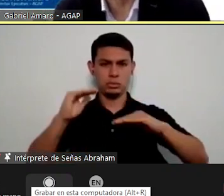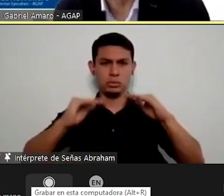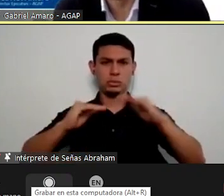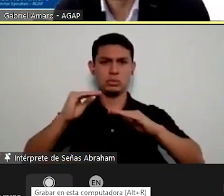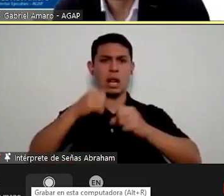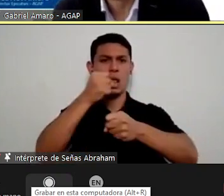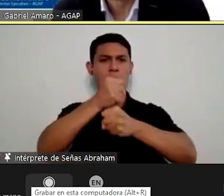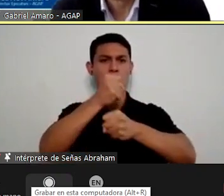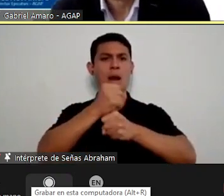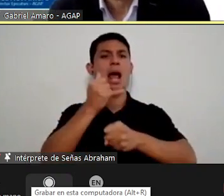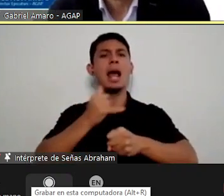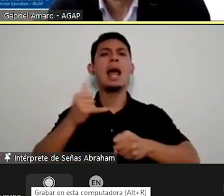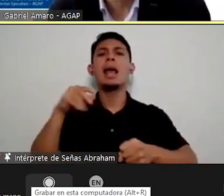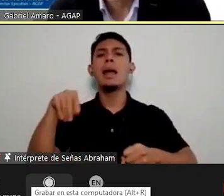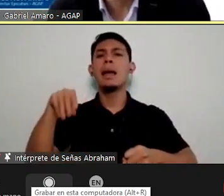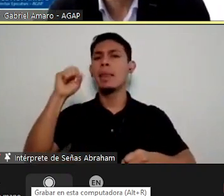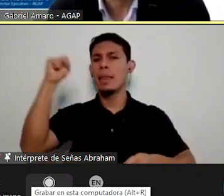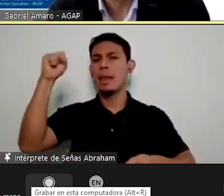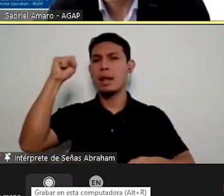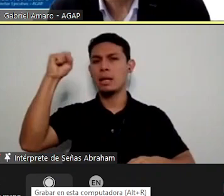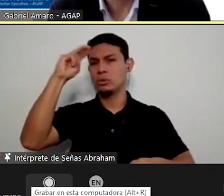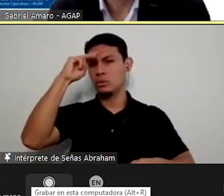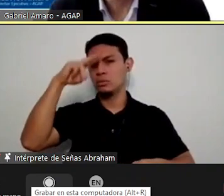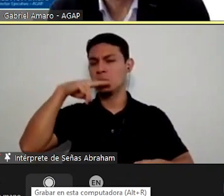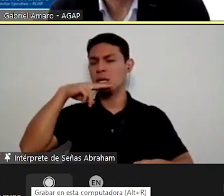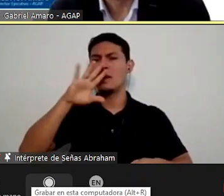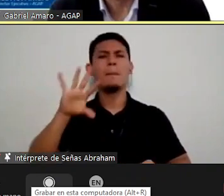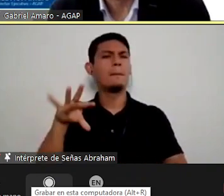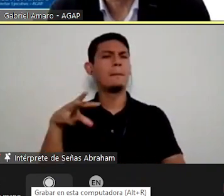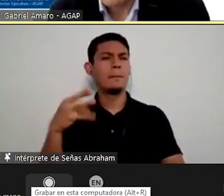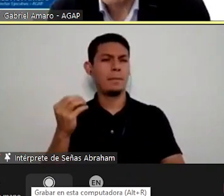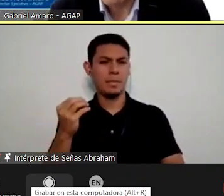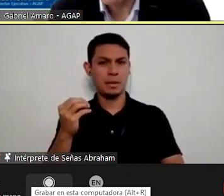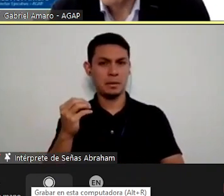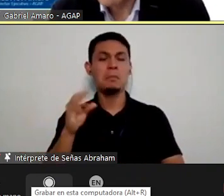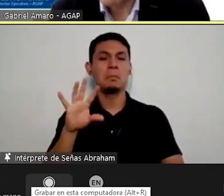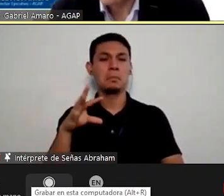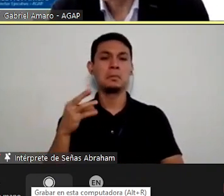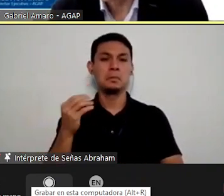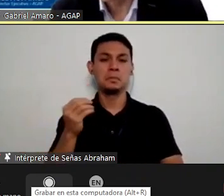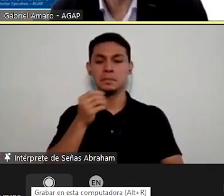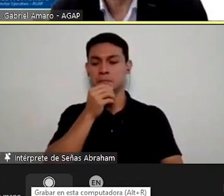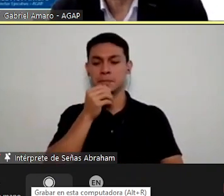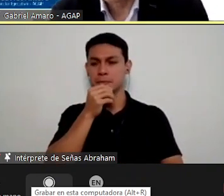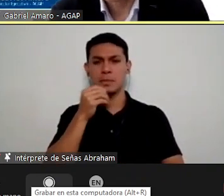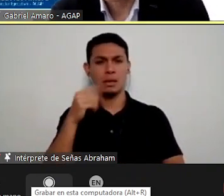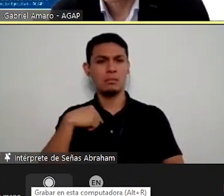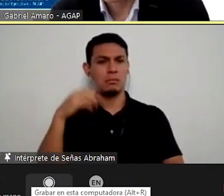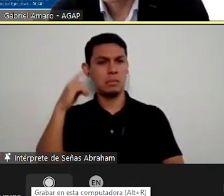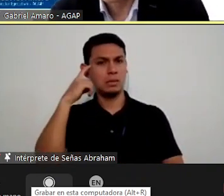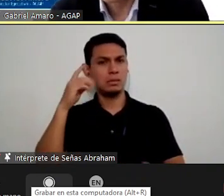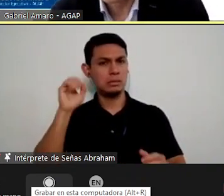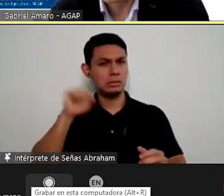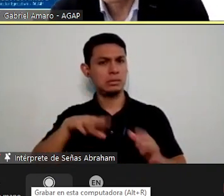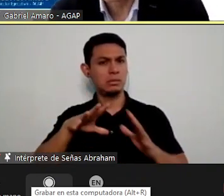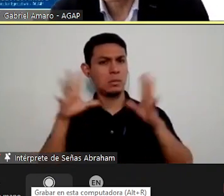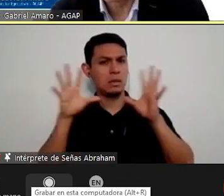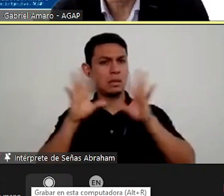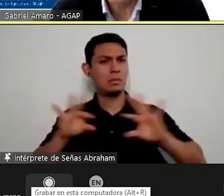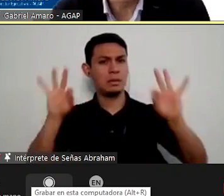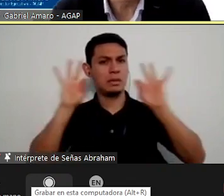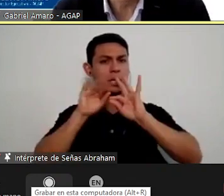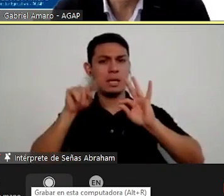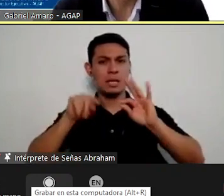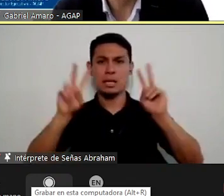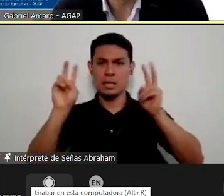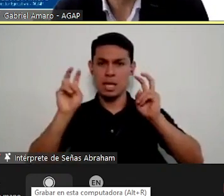terms of labor and human rights why because we consider that it is very important as a